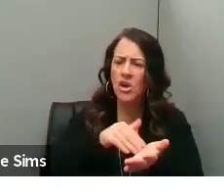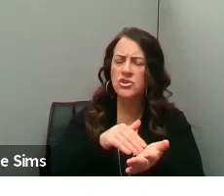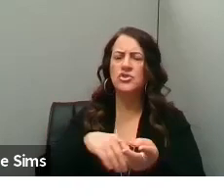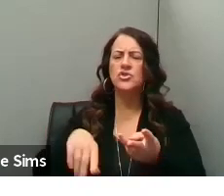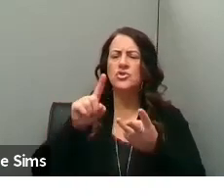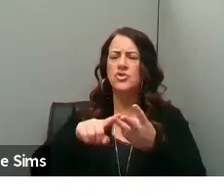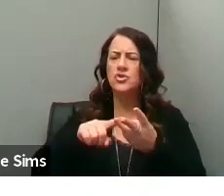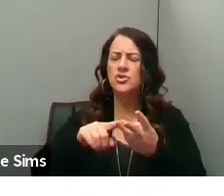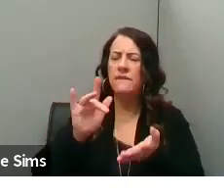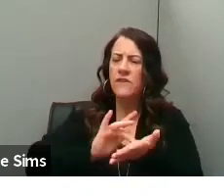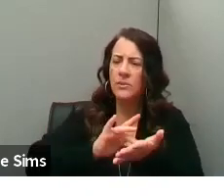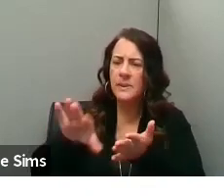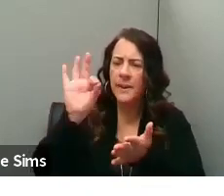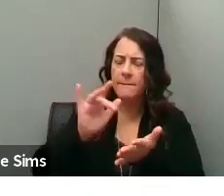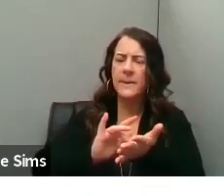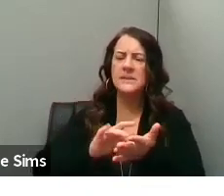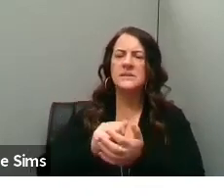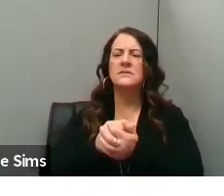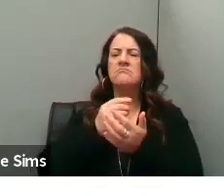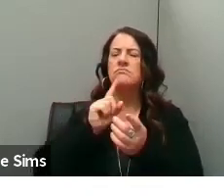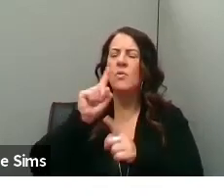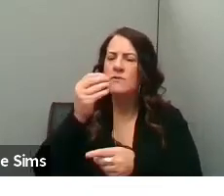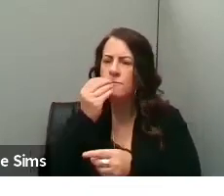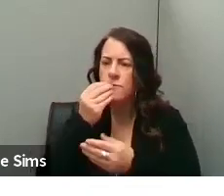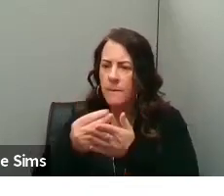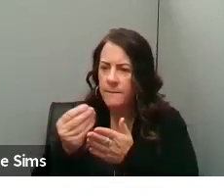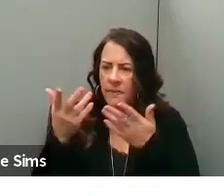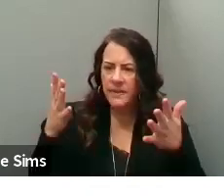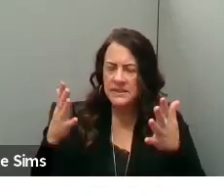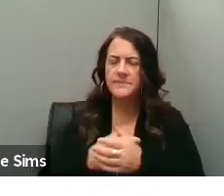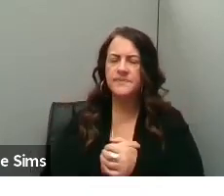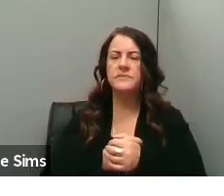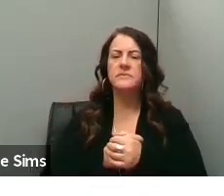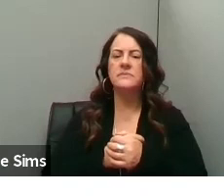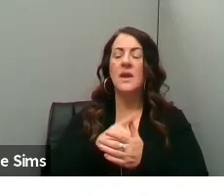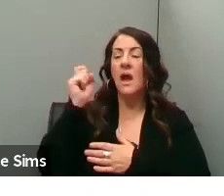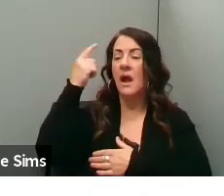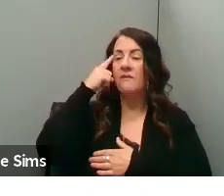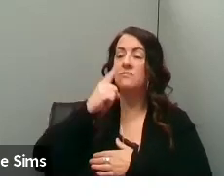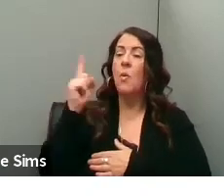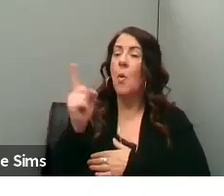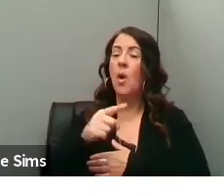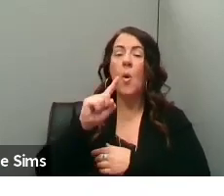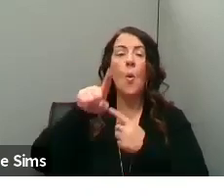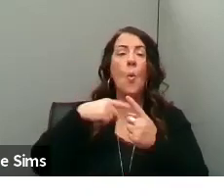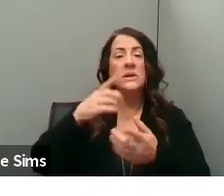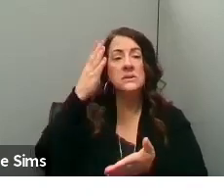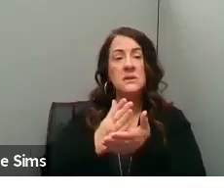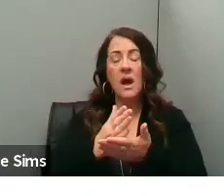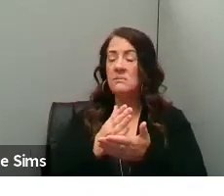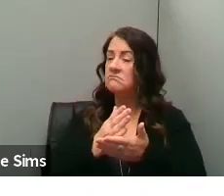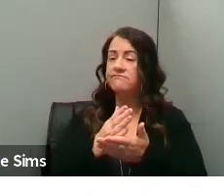groceries, things of that nature. The order is currently in effect until further notice, and it is